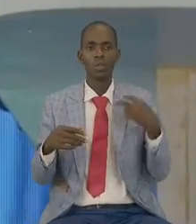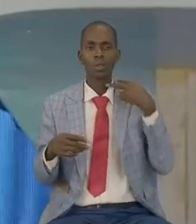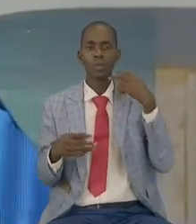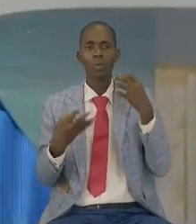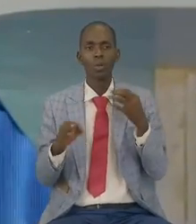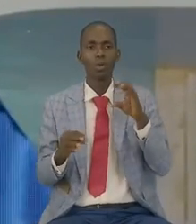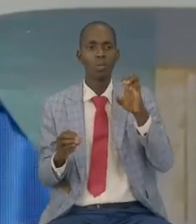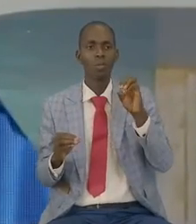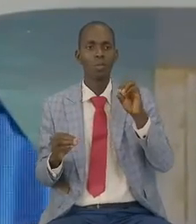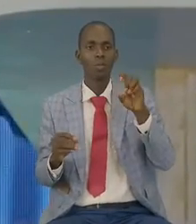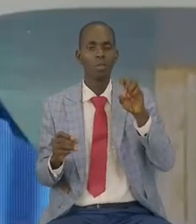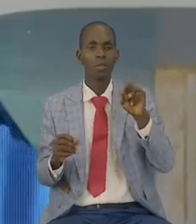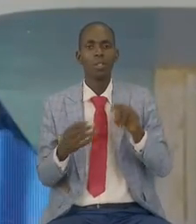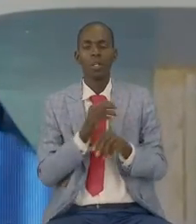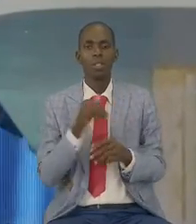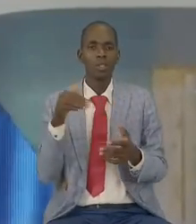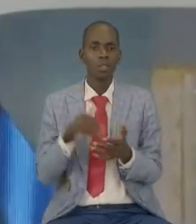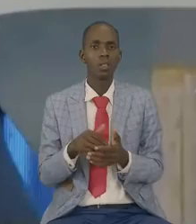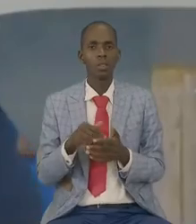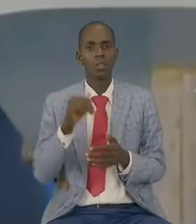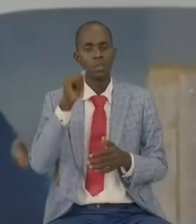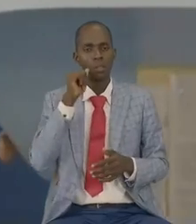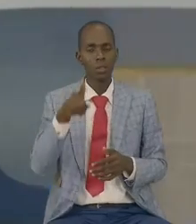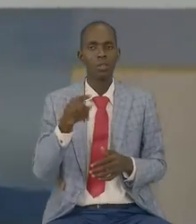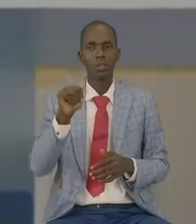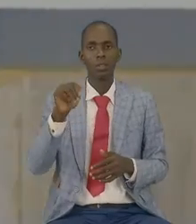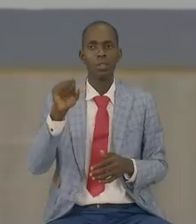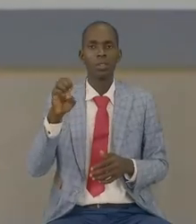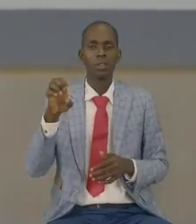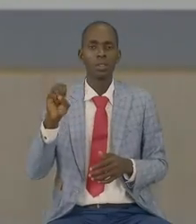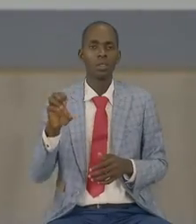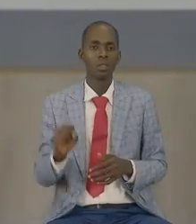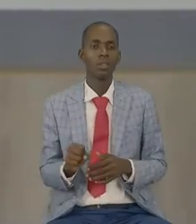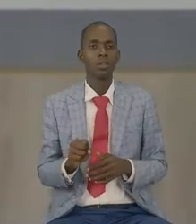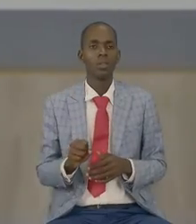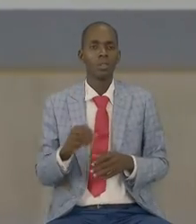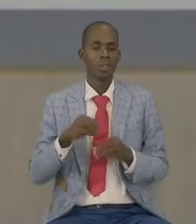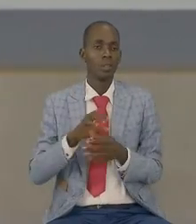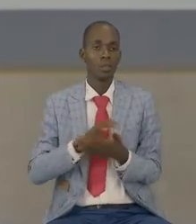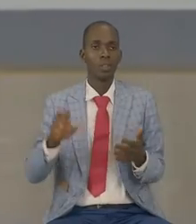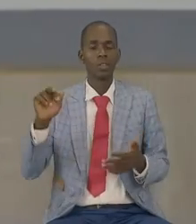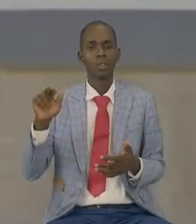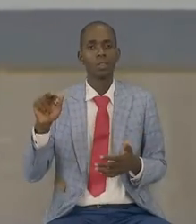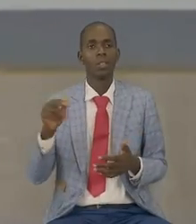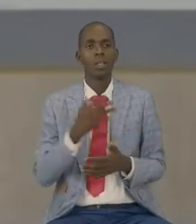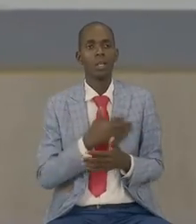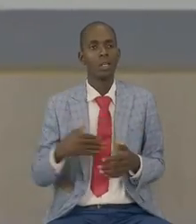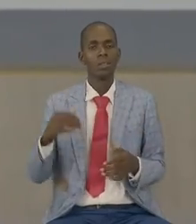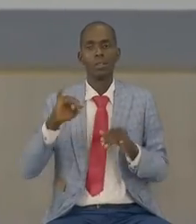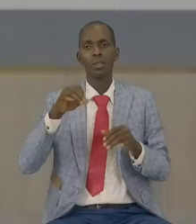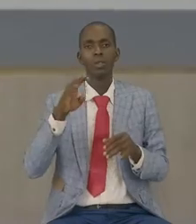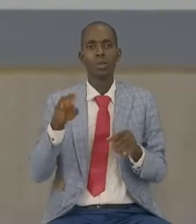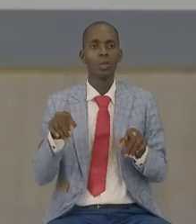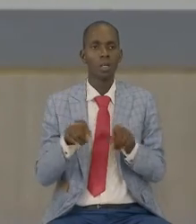oxen and 1,000 she asses. Look at verse 13. In verse 13, he had